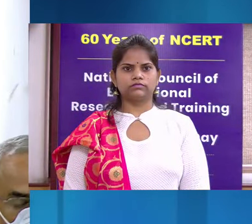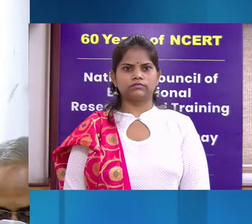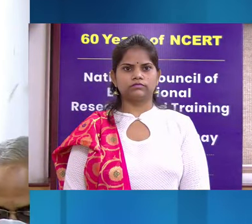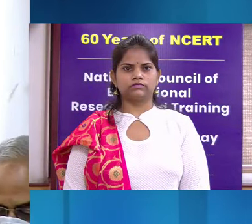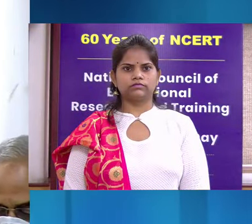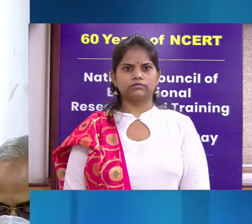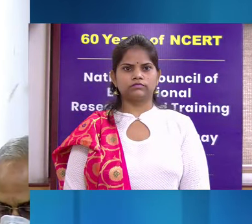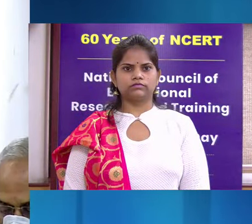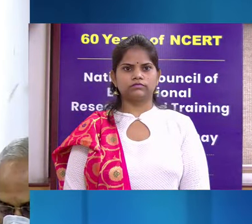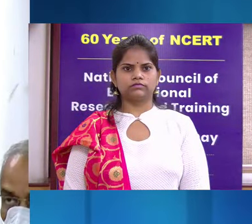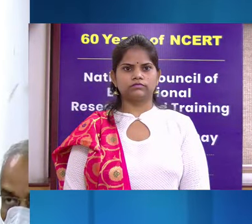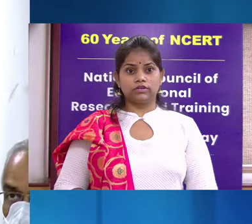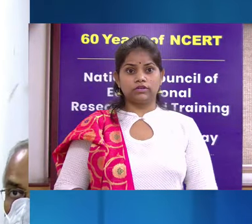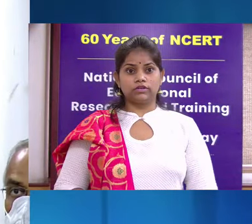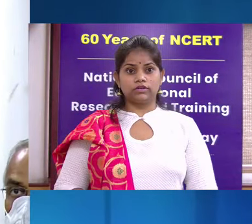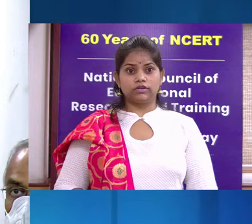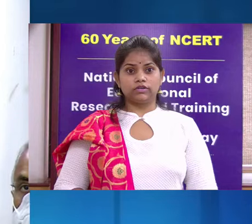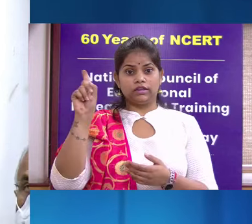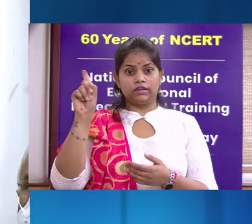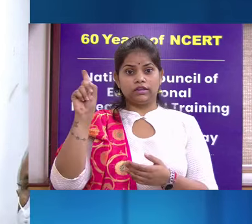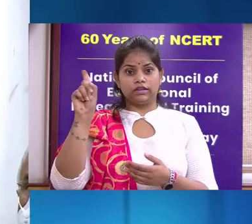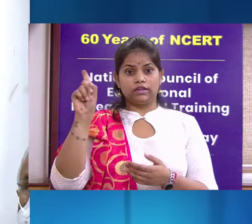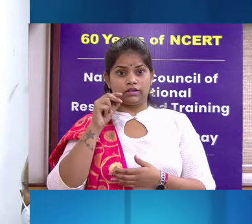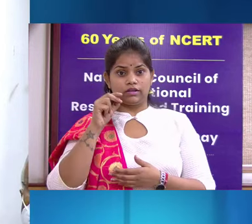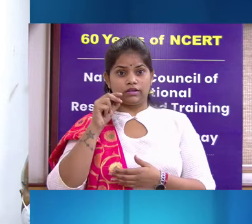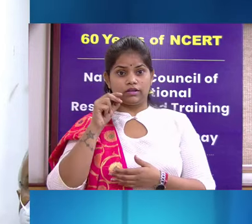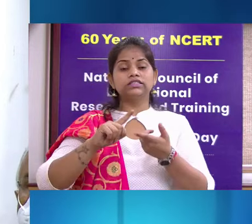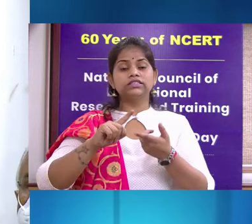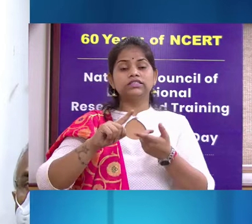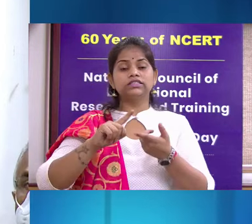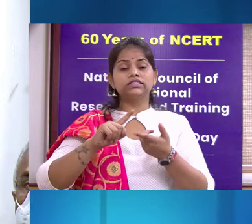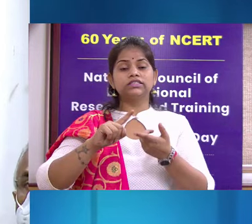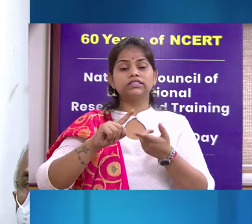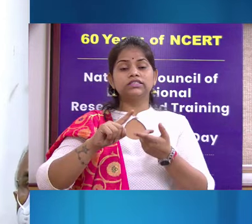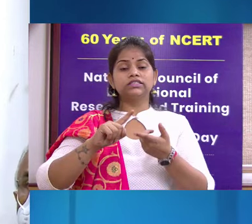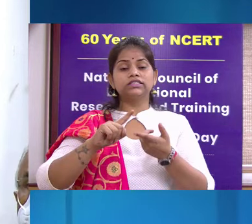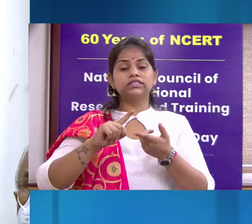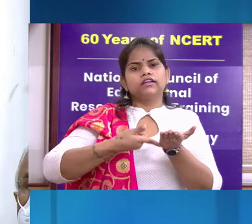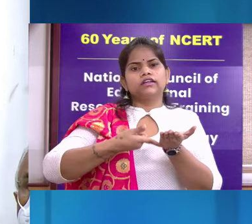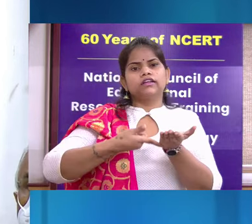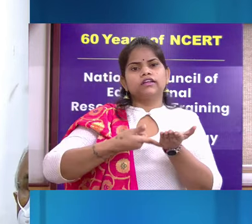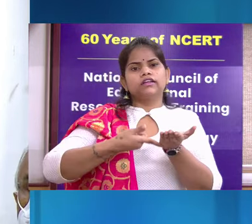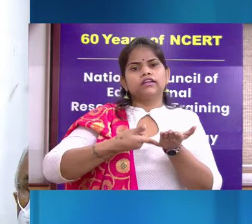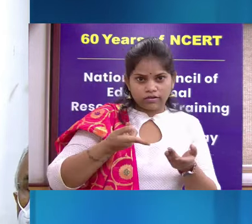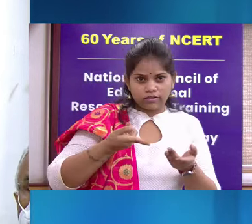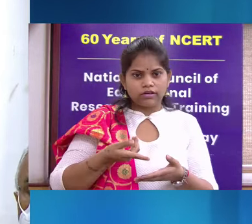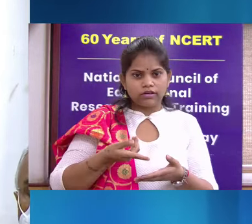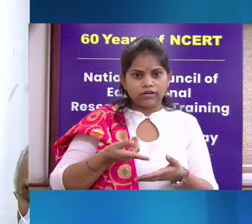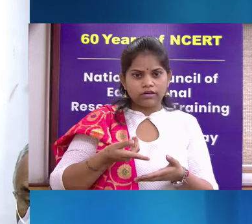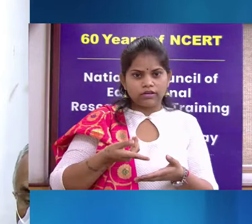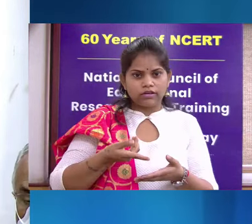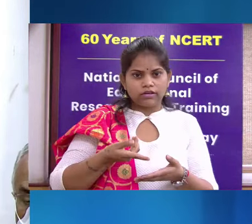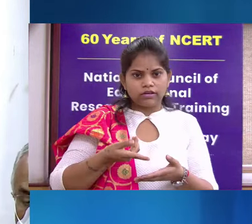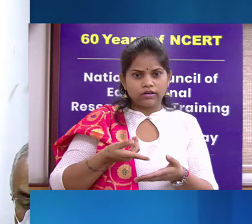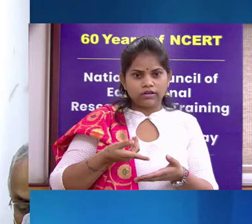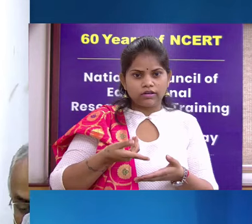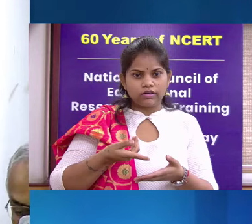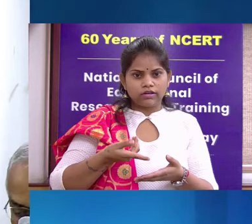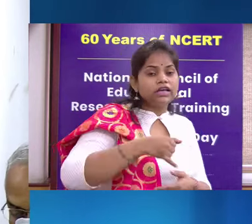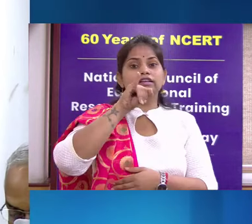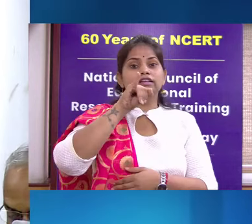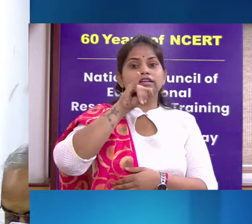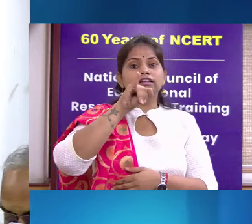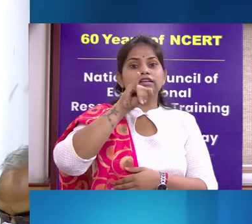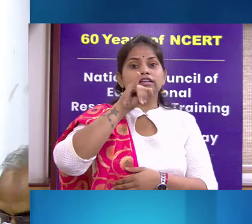Very good morning. The National Council of Educational Research and Training heartily welcomes all of you to the